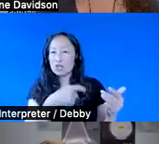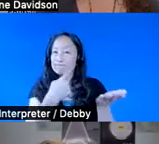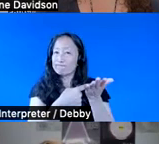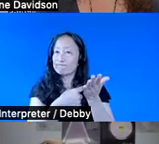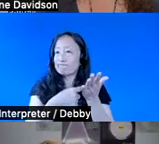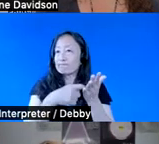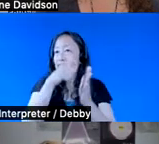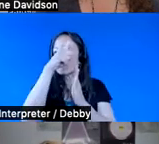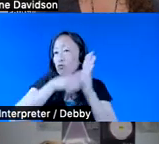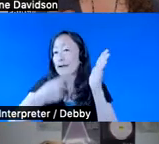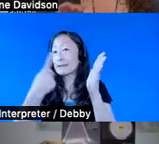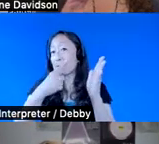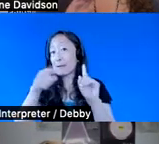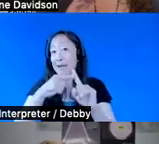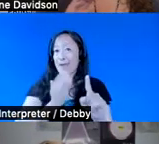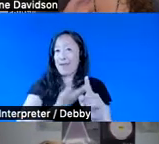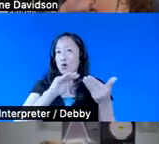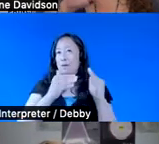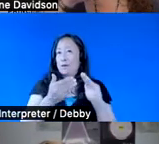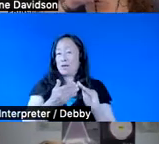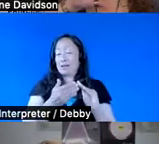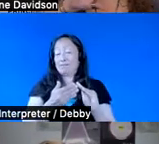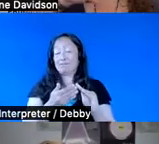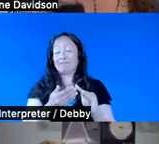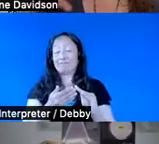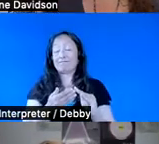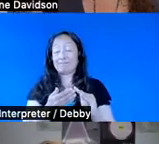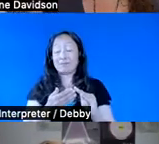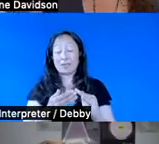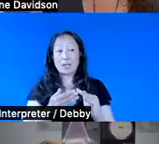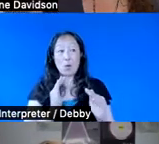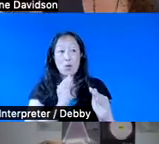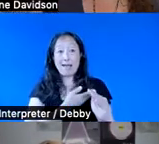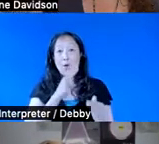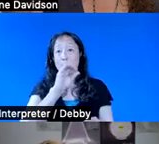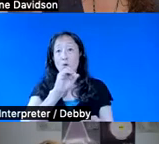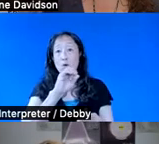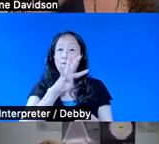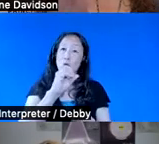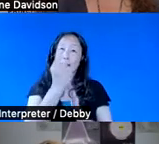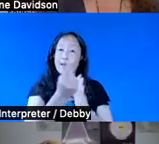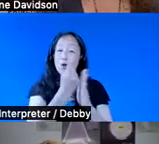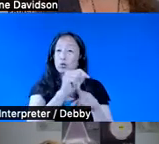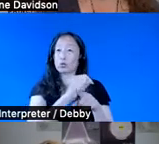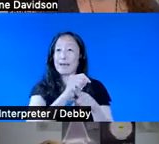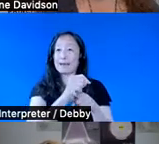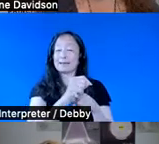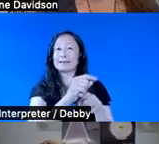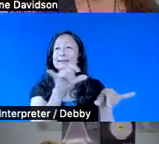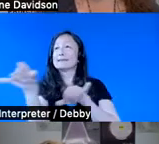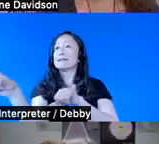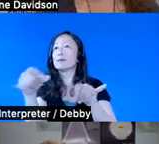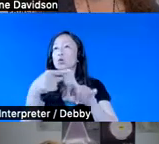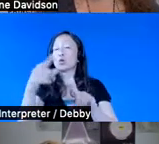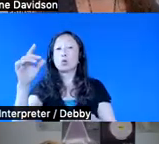that. And so this particular 40-hour parallels the state 40 hours. So all of the components that's